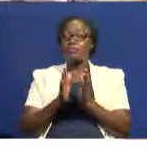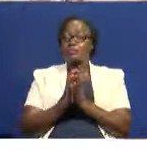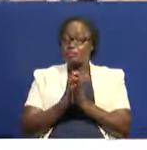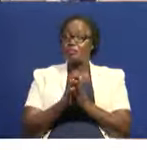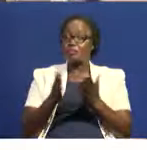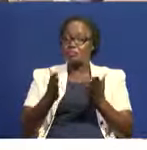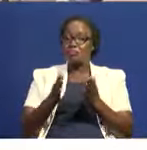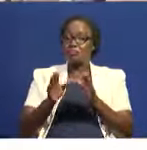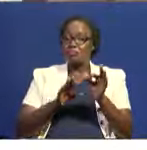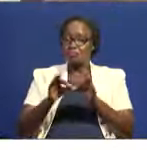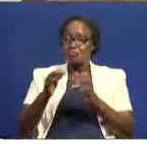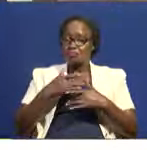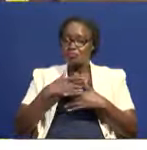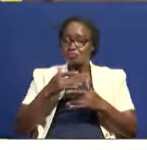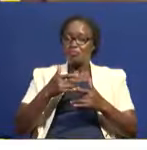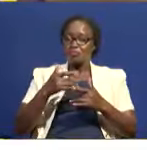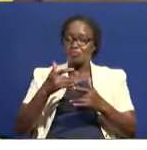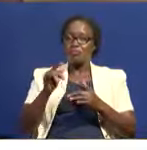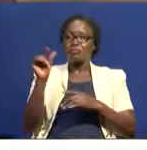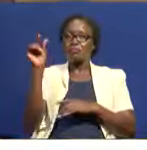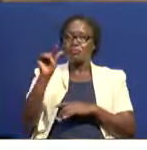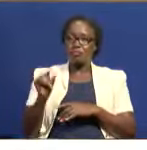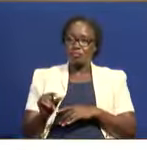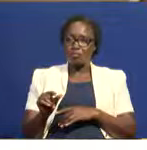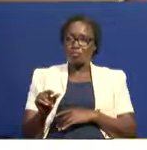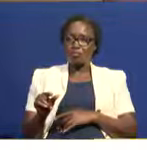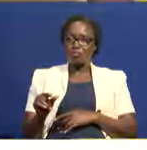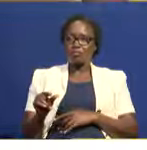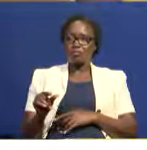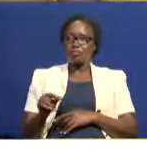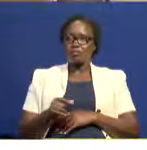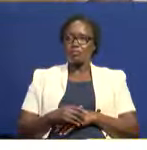and lobbying of the interests of the region.